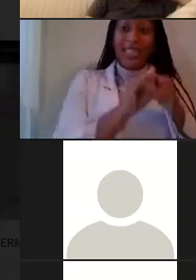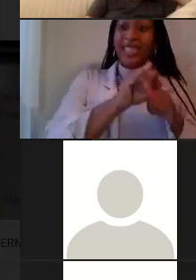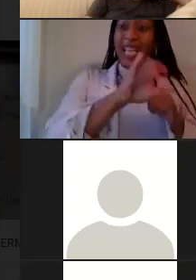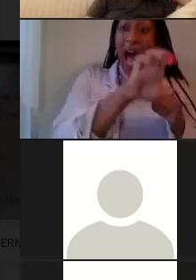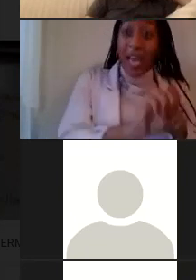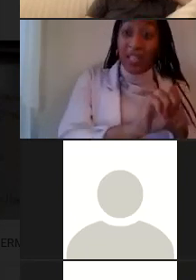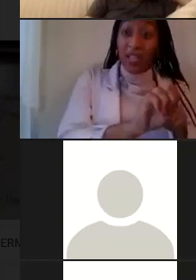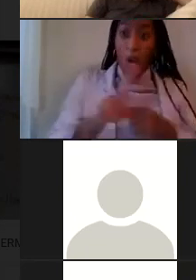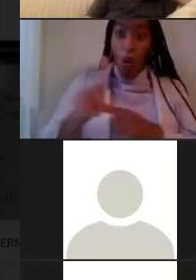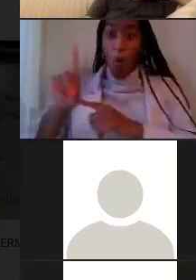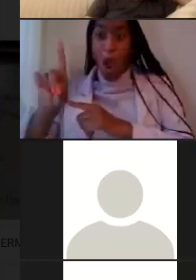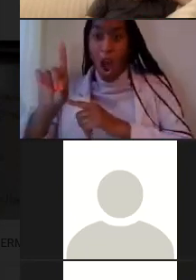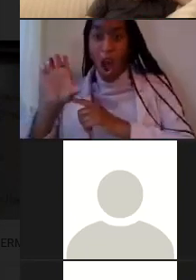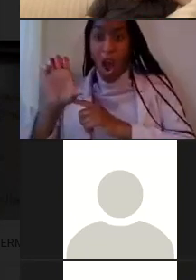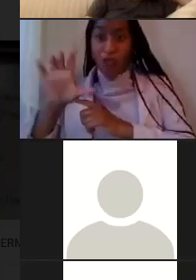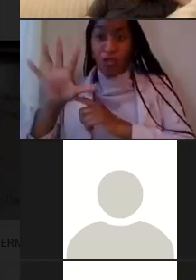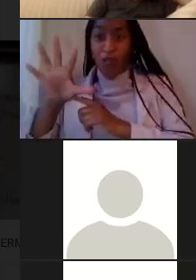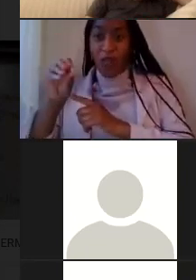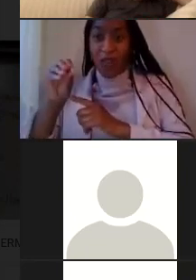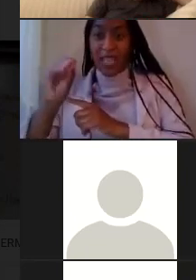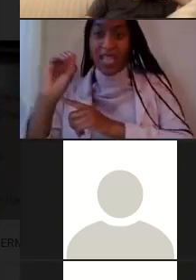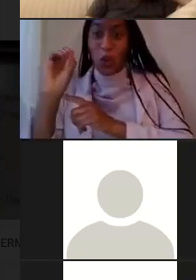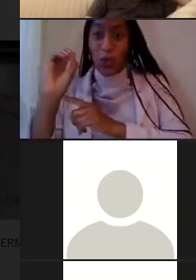the way down to 0 degrees Celsius.